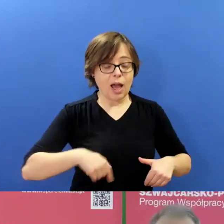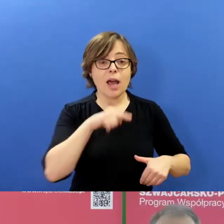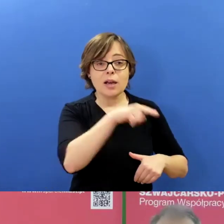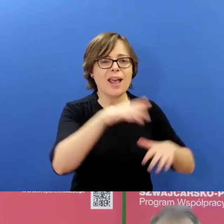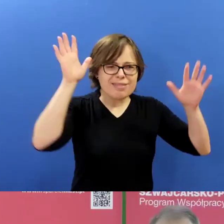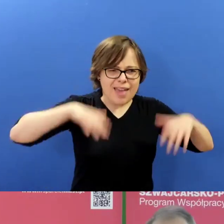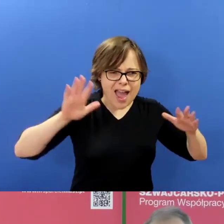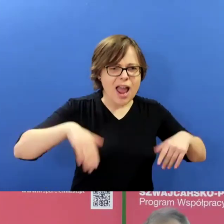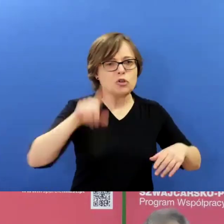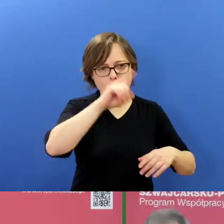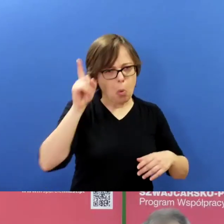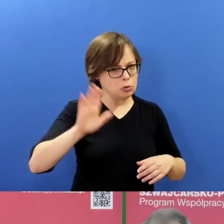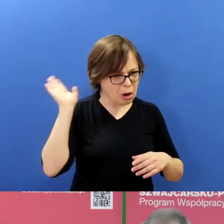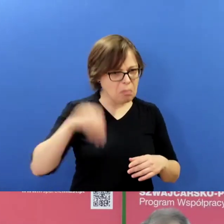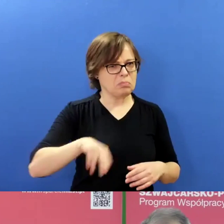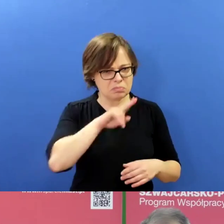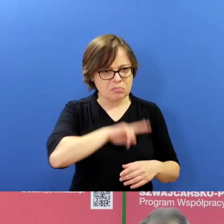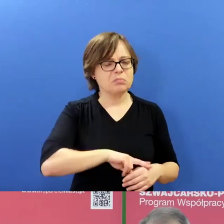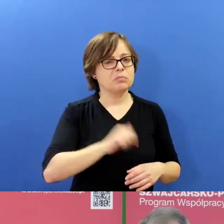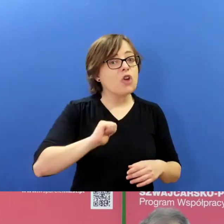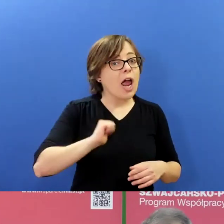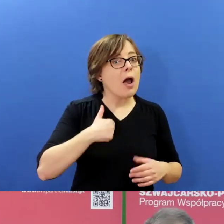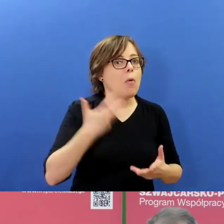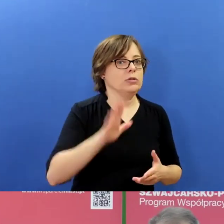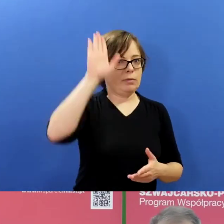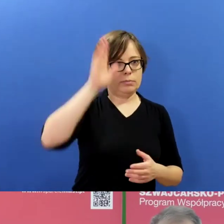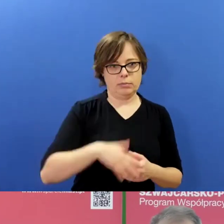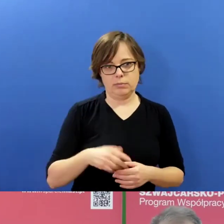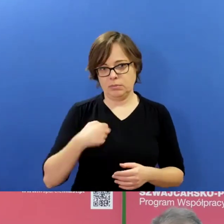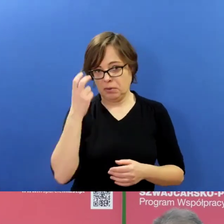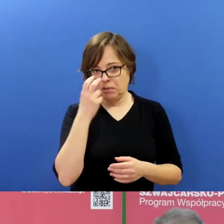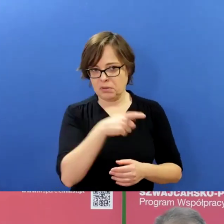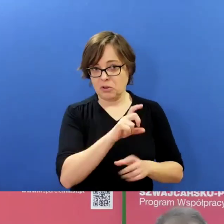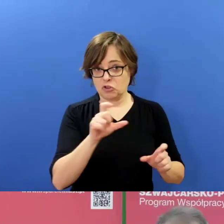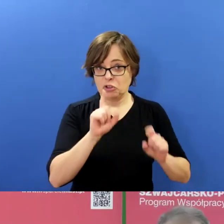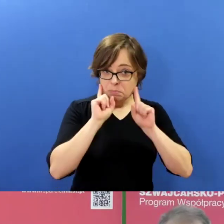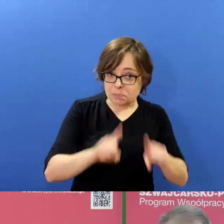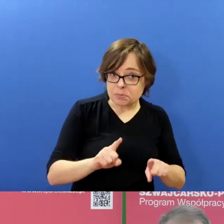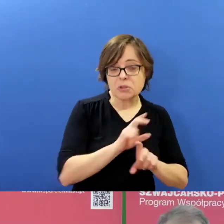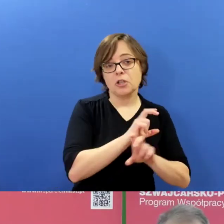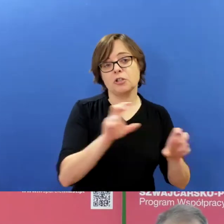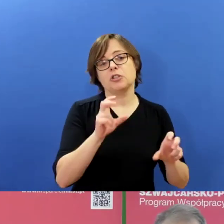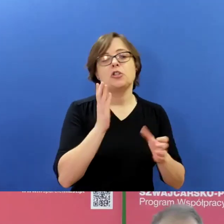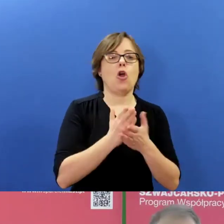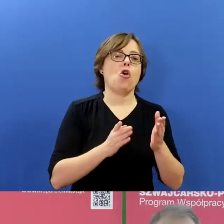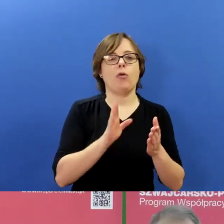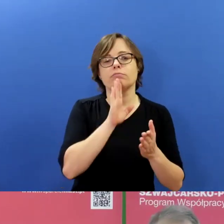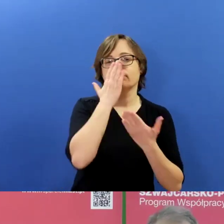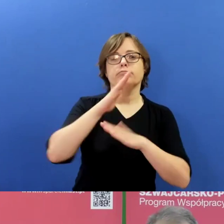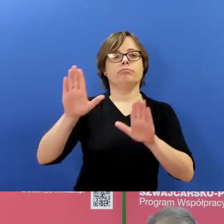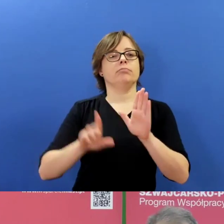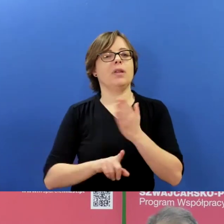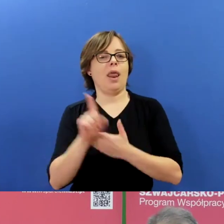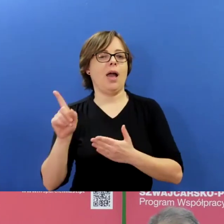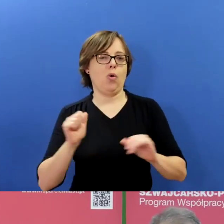people waiting in the rain to raise their hand, was it some sort of a tourist attraction, or is it really the way